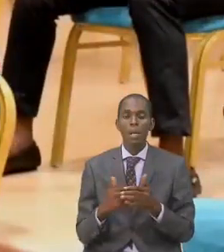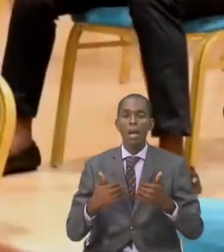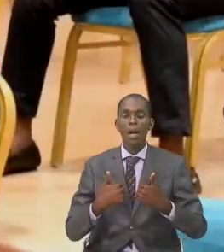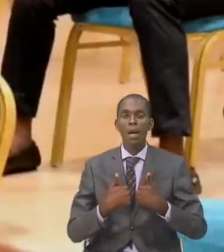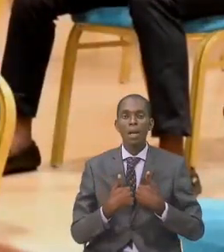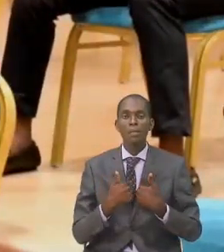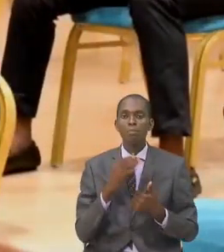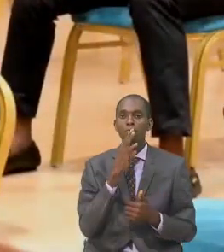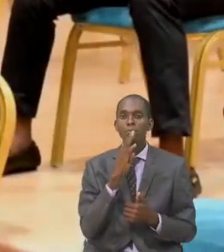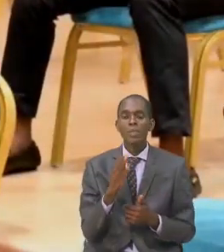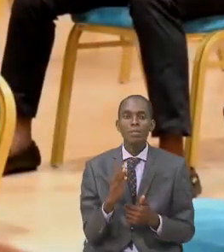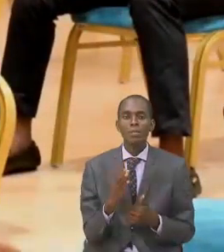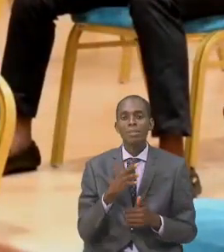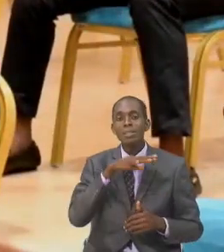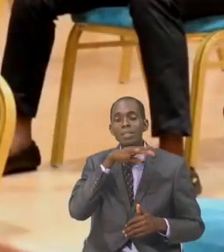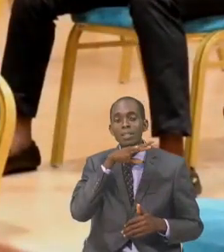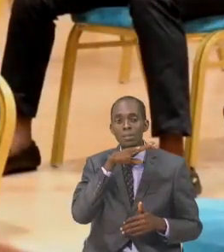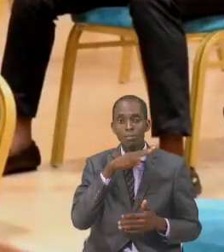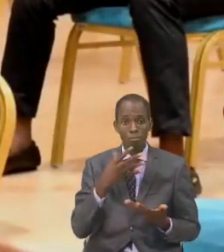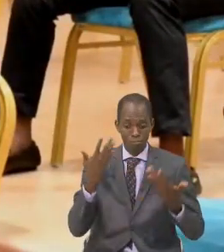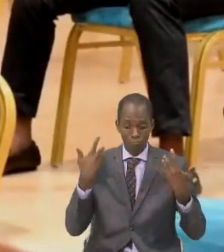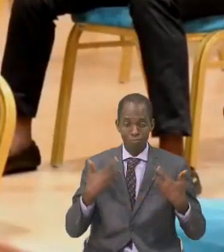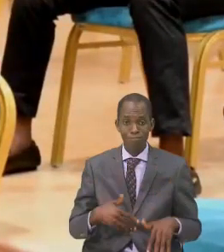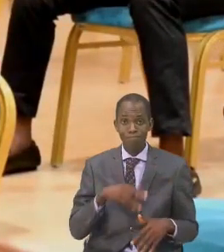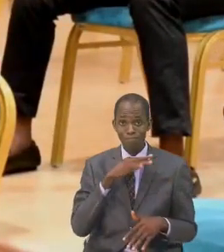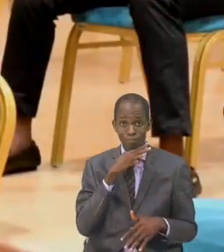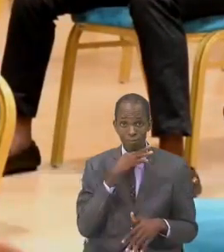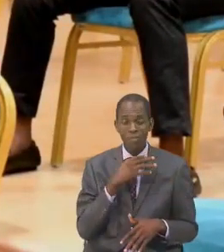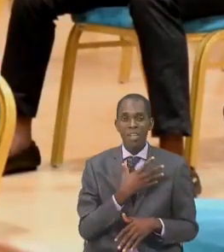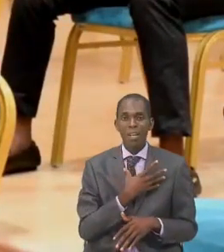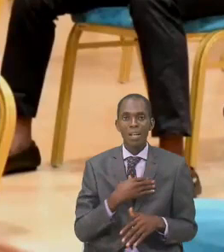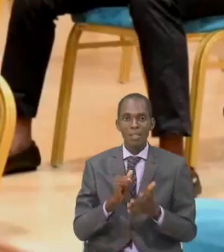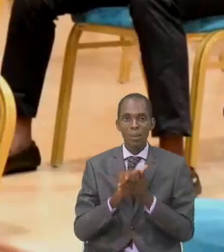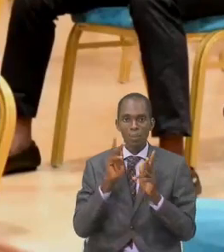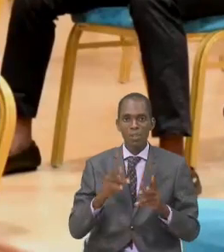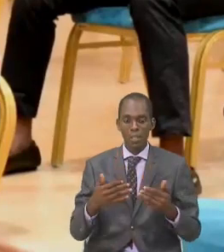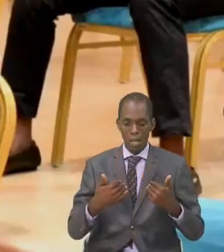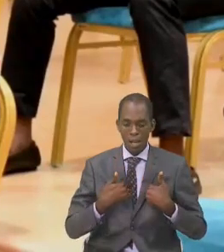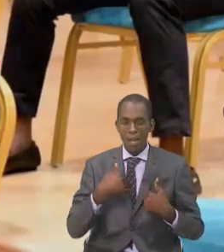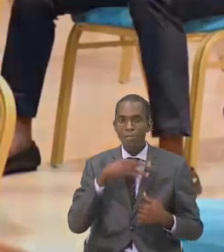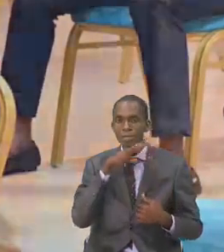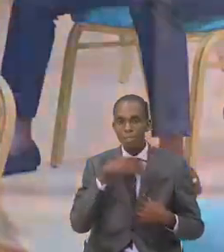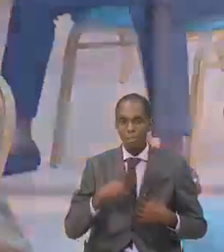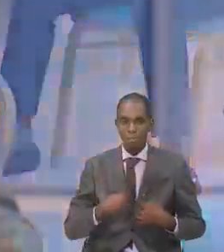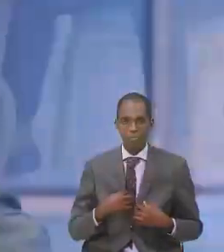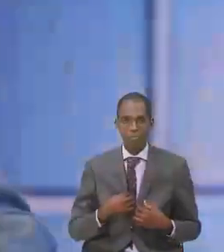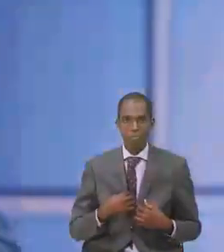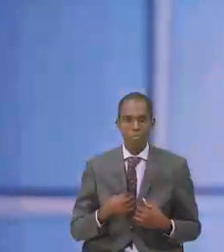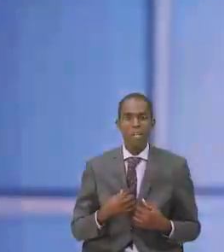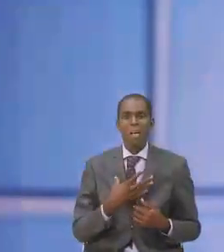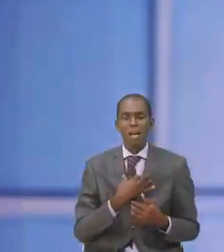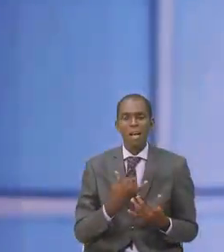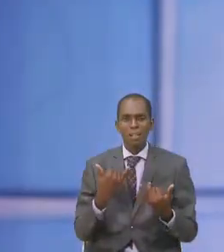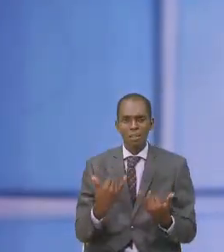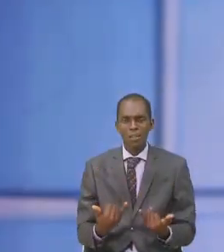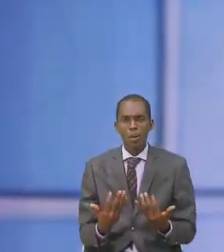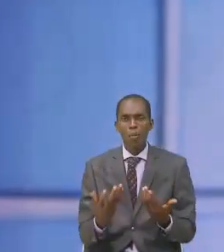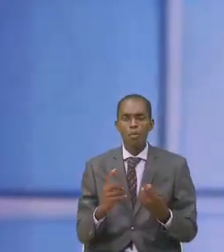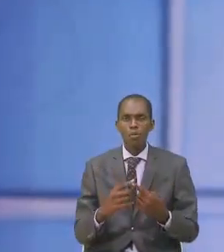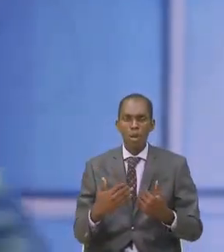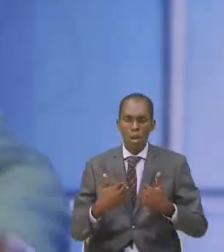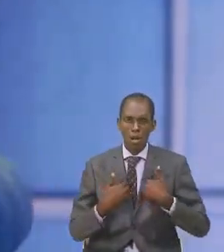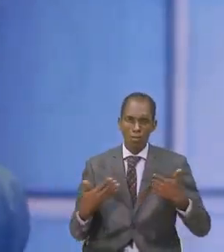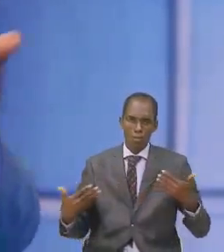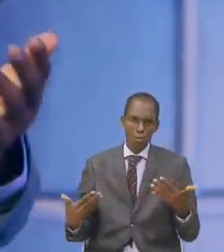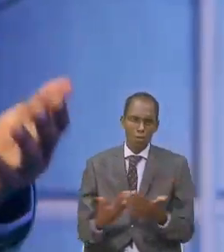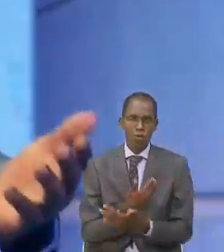for example, now somebody has been dirty and is wearing dirty